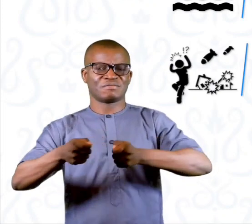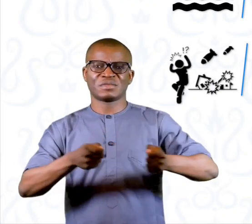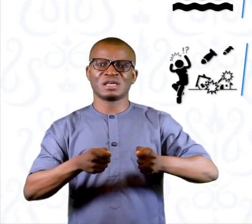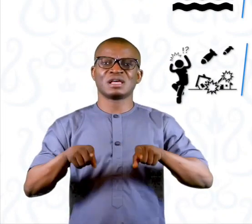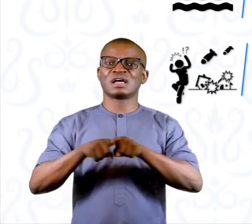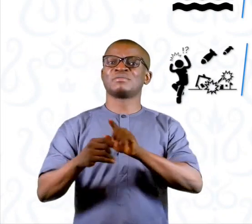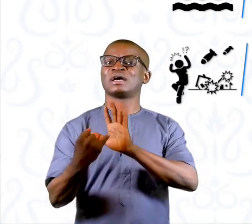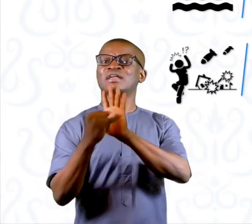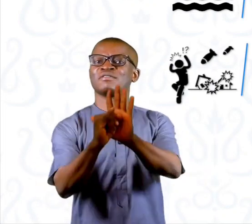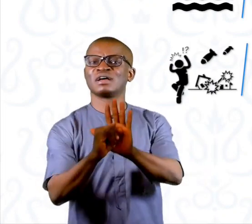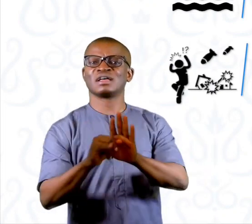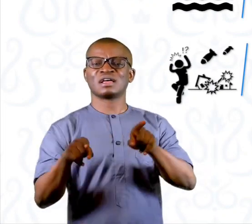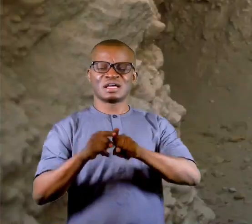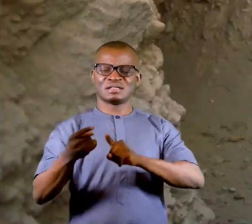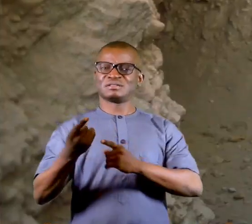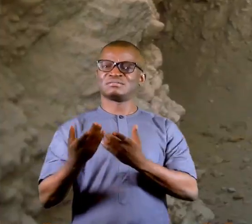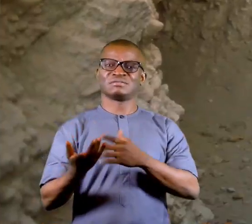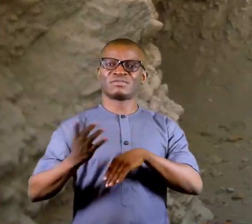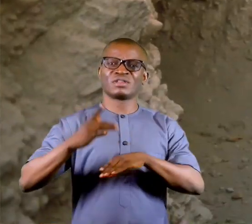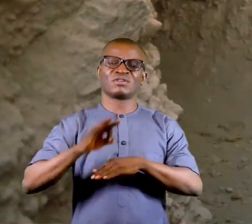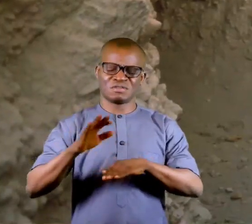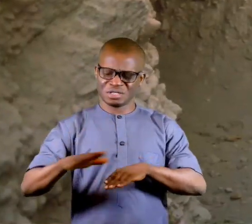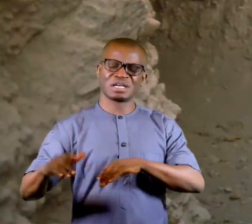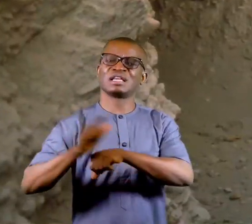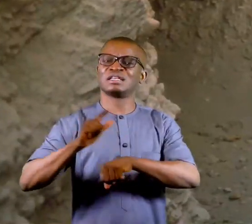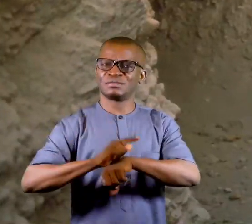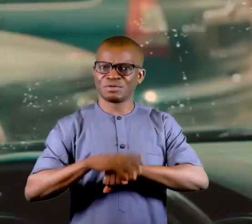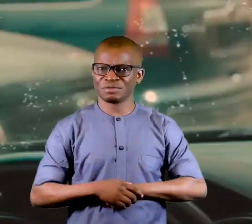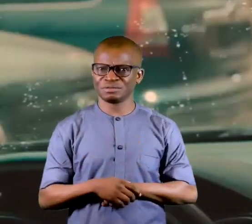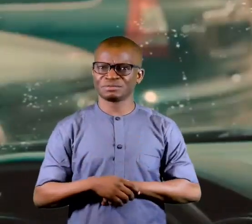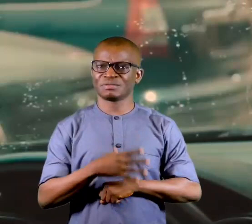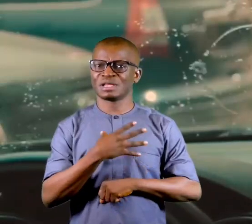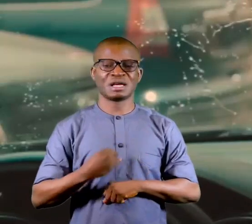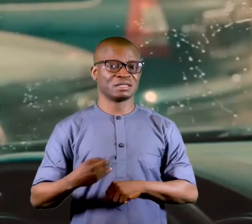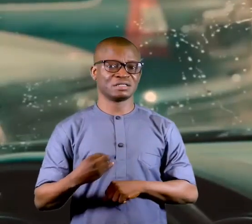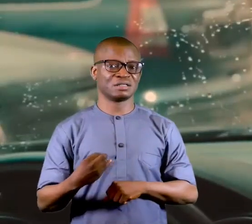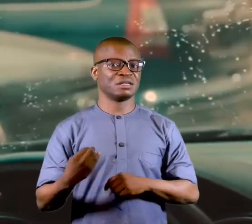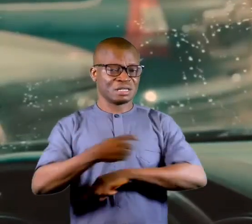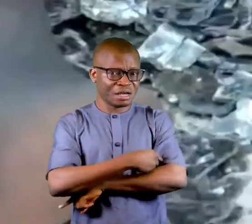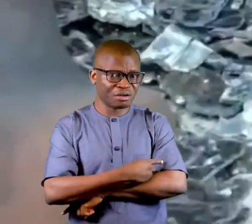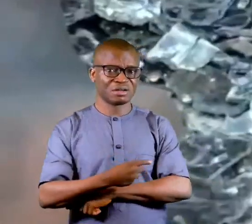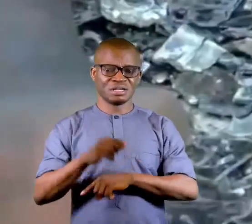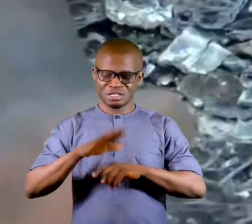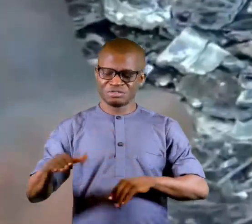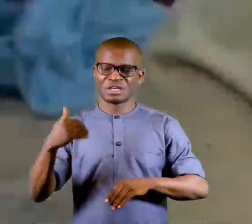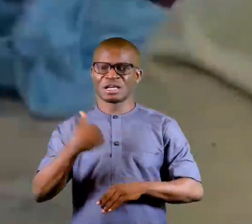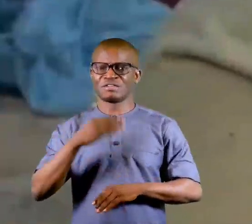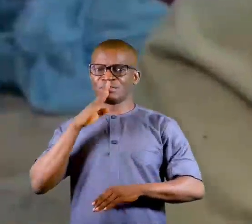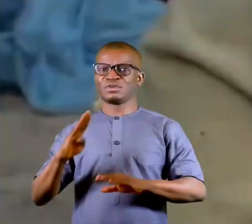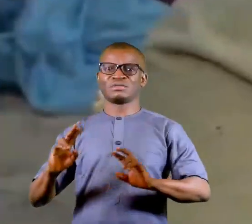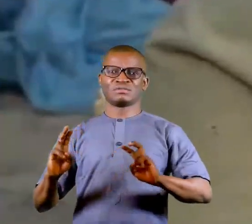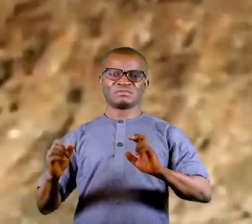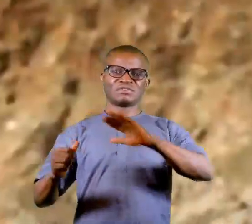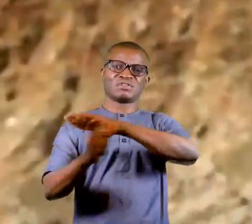have been identified as causes of child labor. It is a global problem, and in recent times, children have been